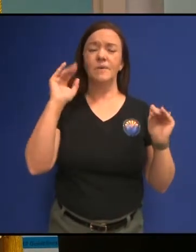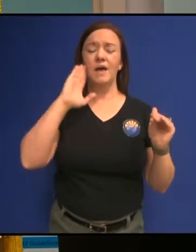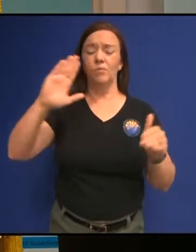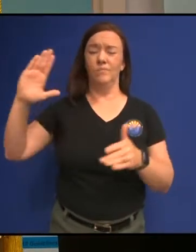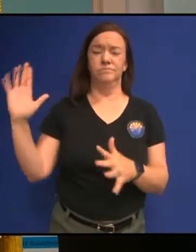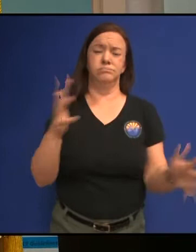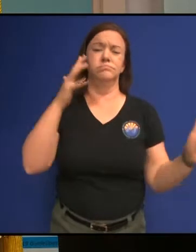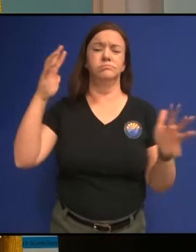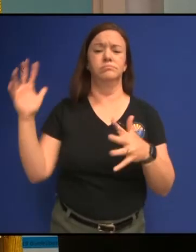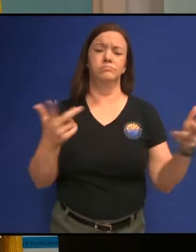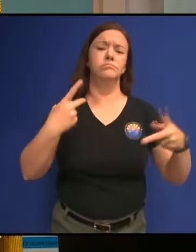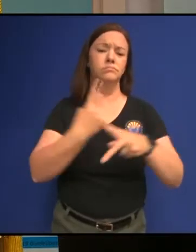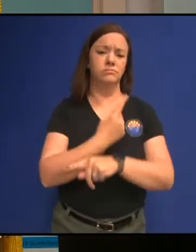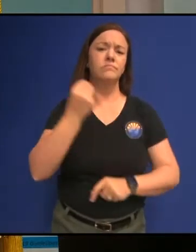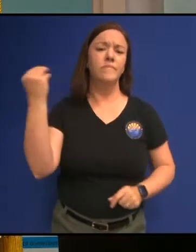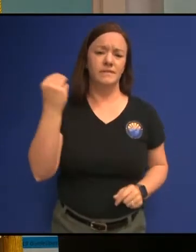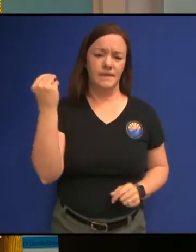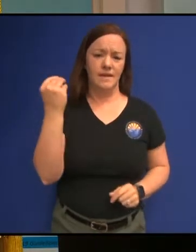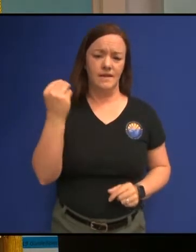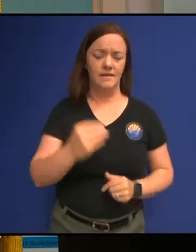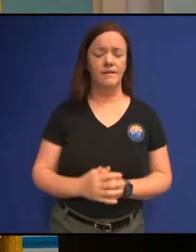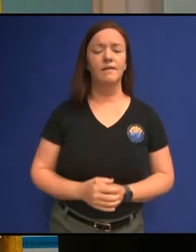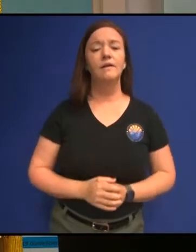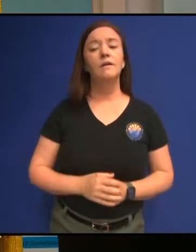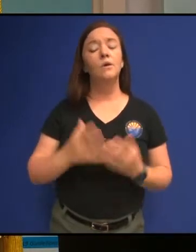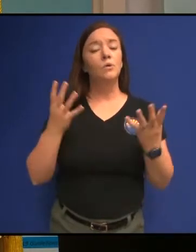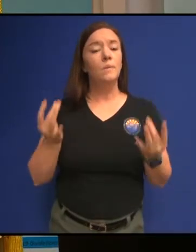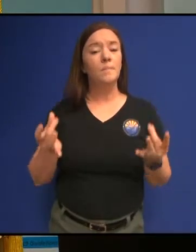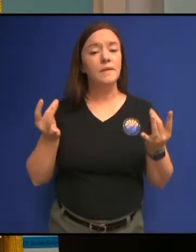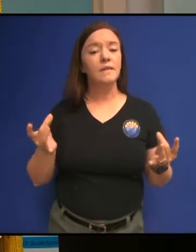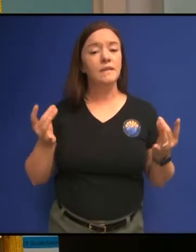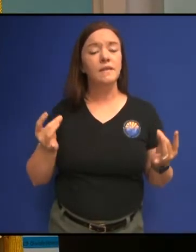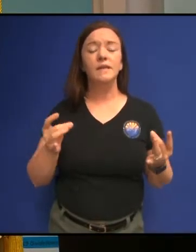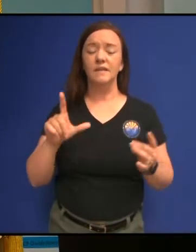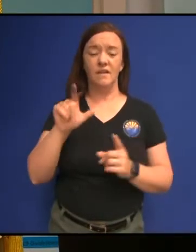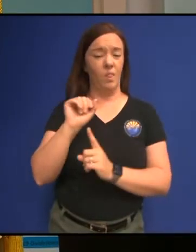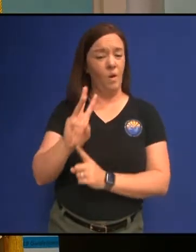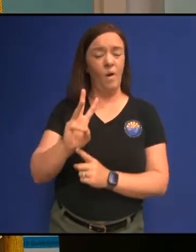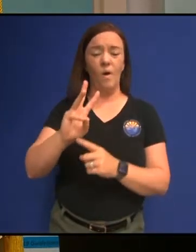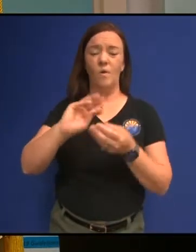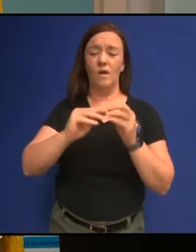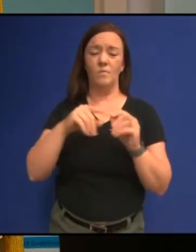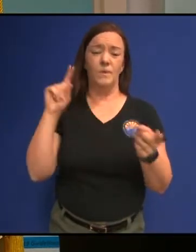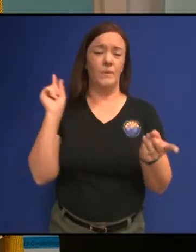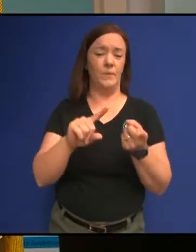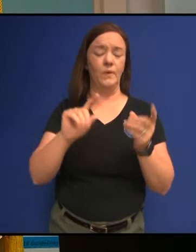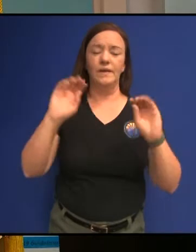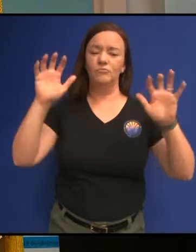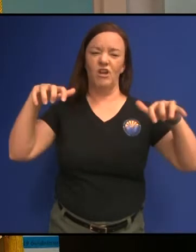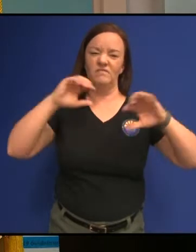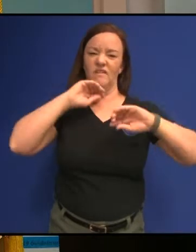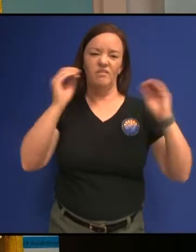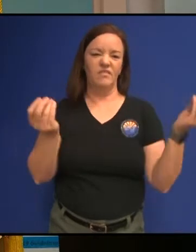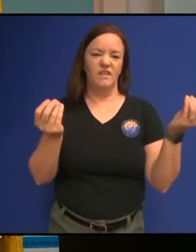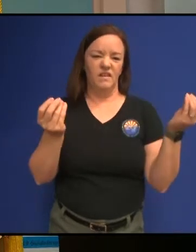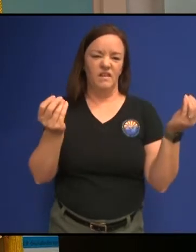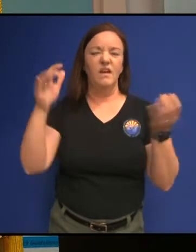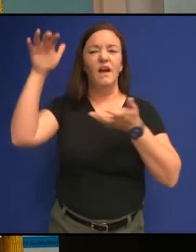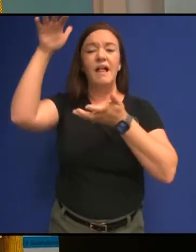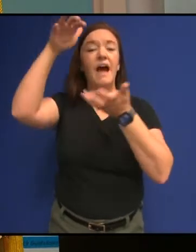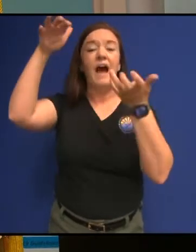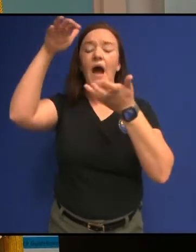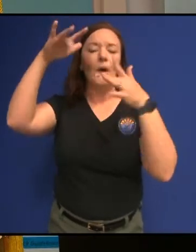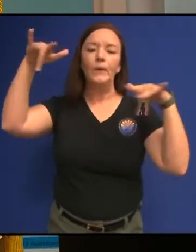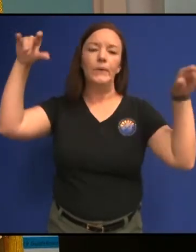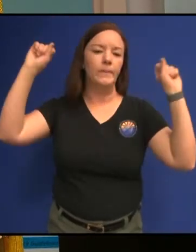Monday, humidities just as low as we've been seeing them, and no precipitation, very little cloud cover.